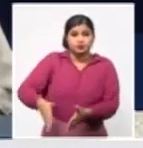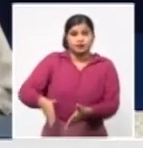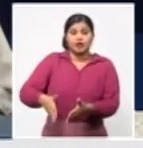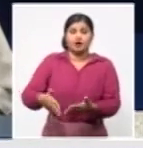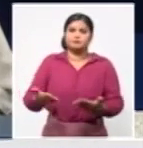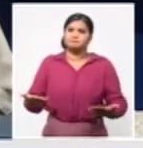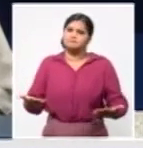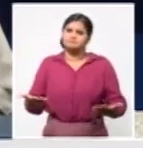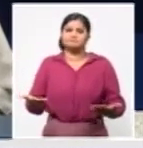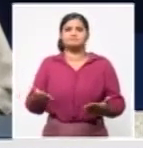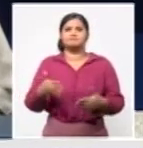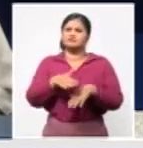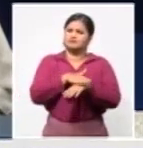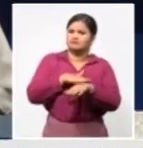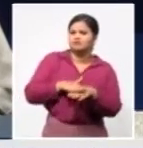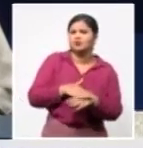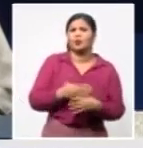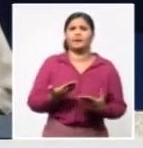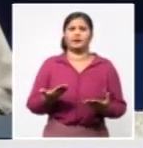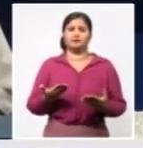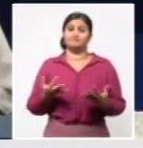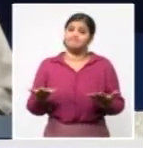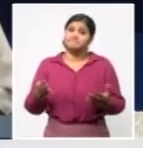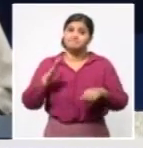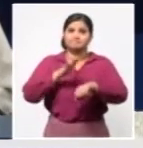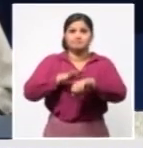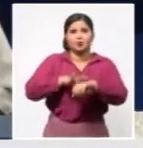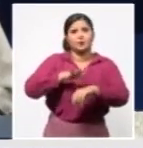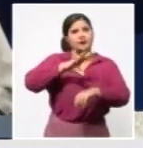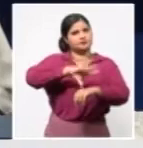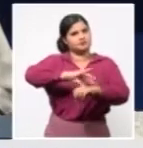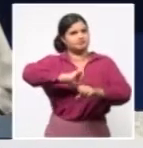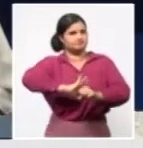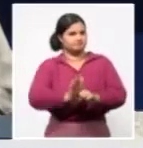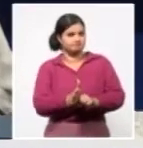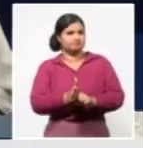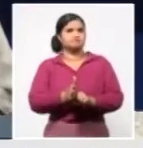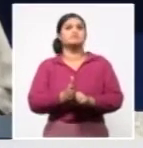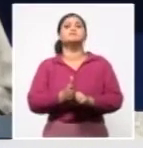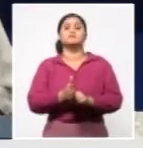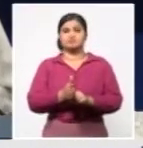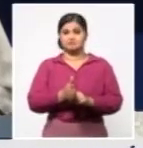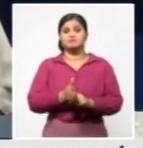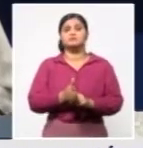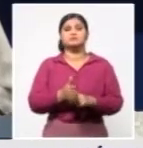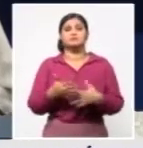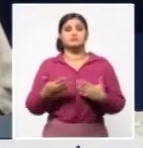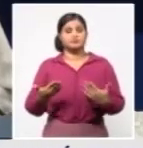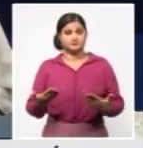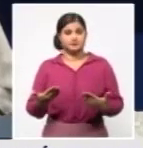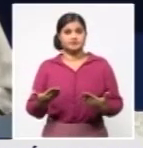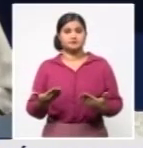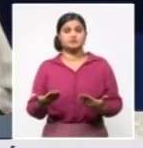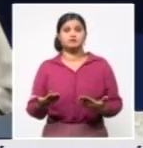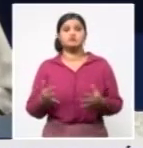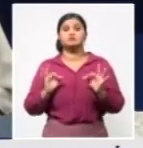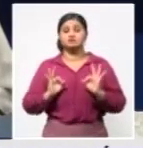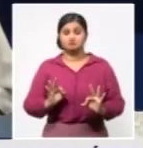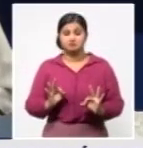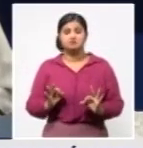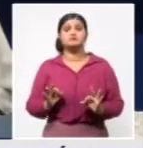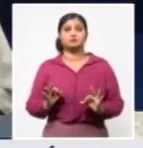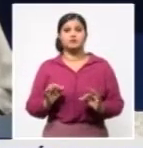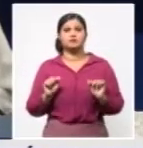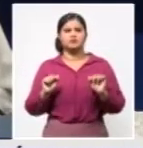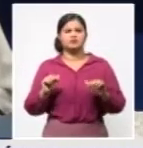positive indicator. 10 patients were discharged from hospital, all in the province of Havana, bringing the total number of people to have recovered